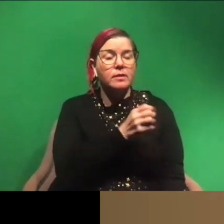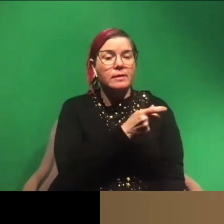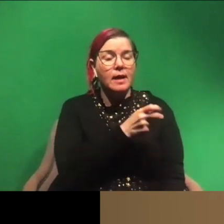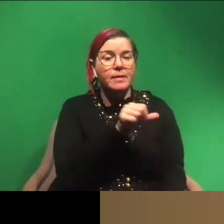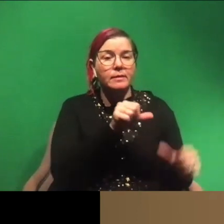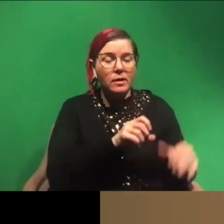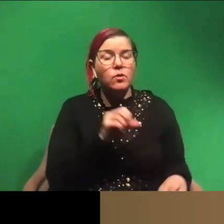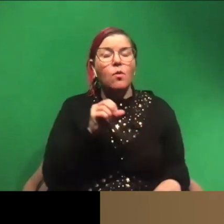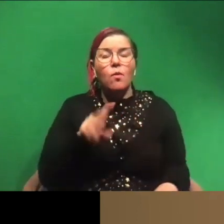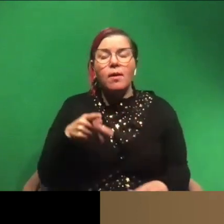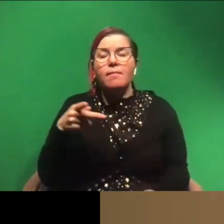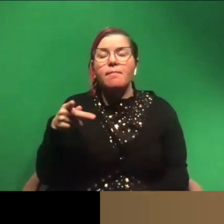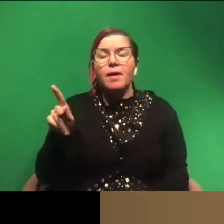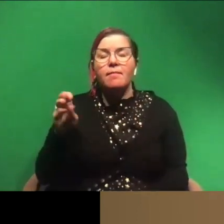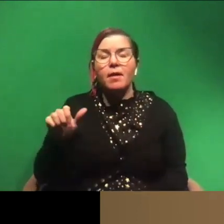patreon.com/skypeascientist or